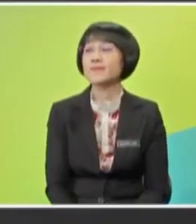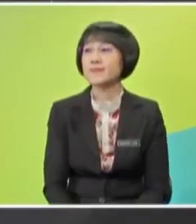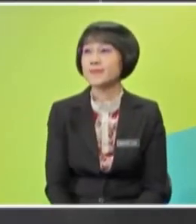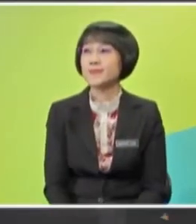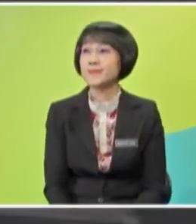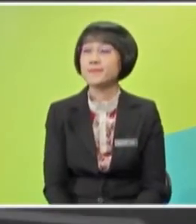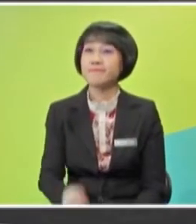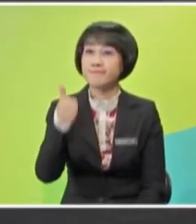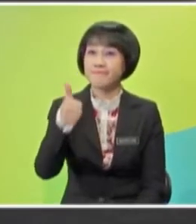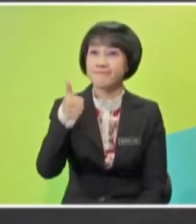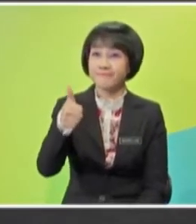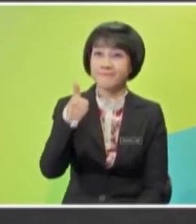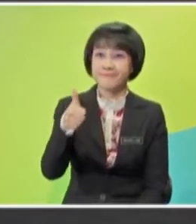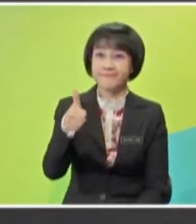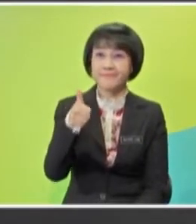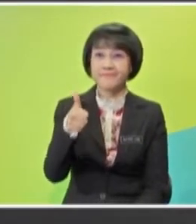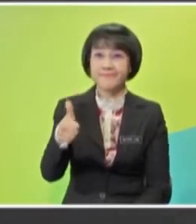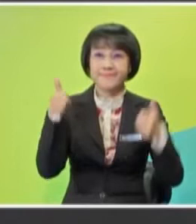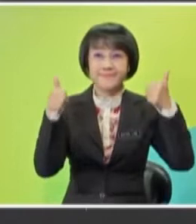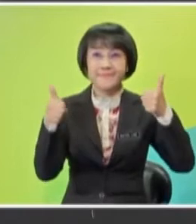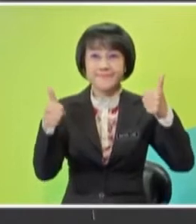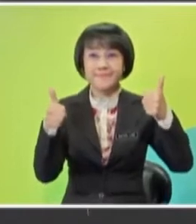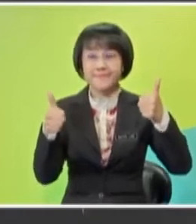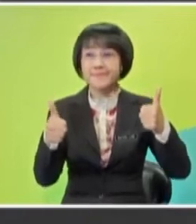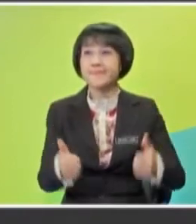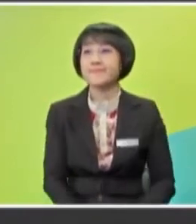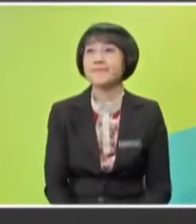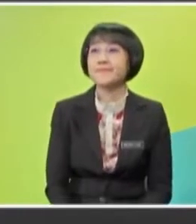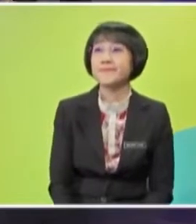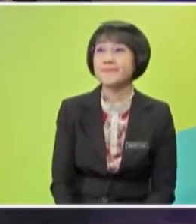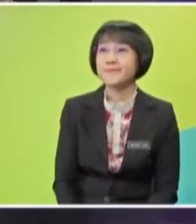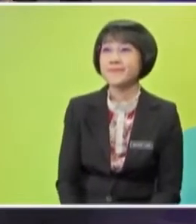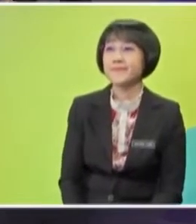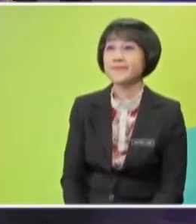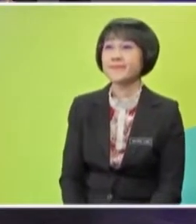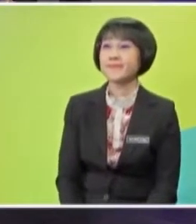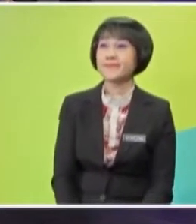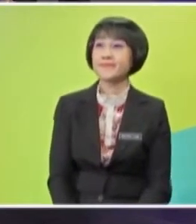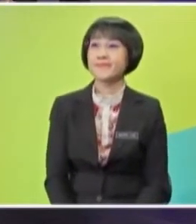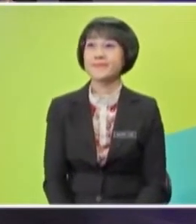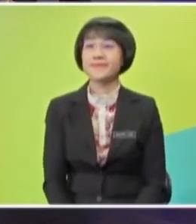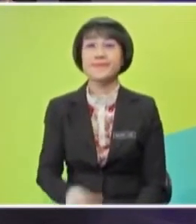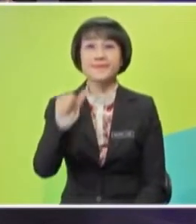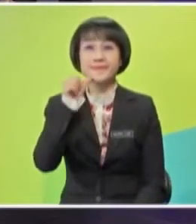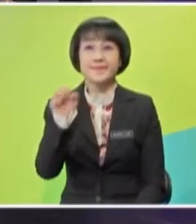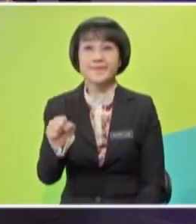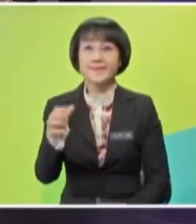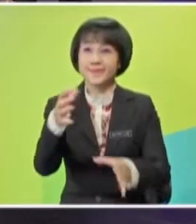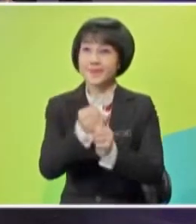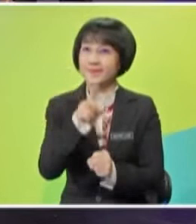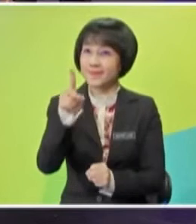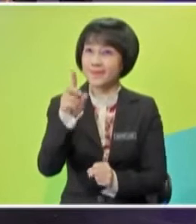S. Good job. Well done. Well done. Shall we So give yes, a reward? Yes, thank you, Sean. So All right. Anis will get 1